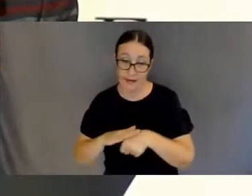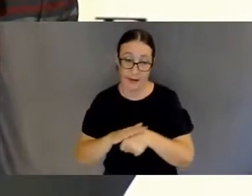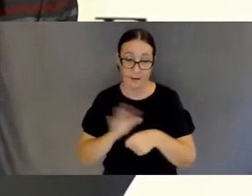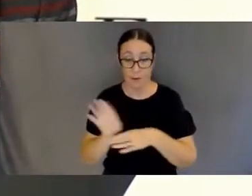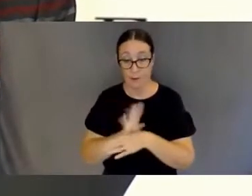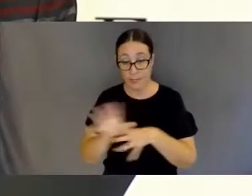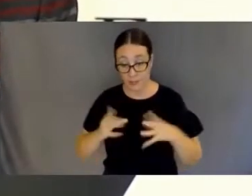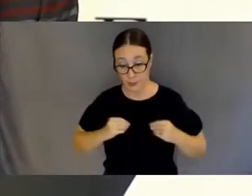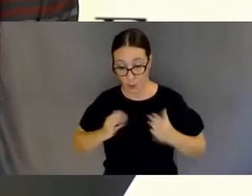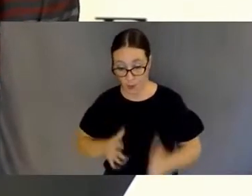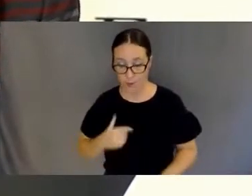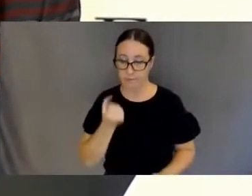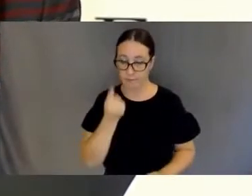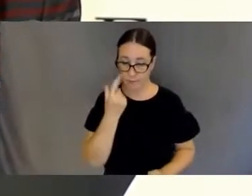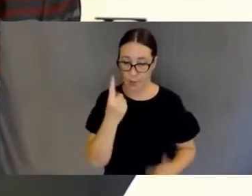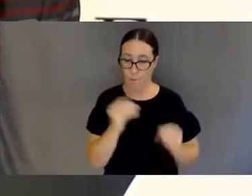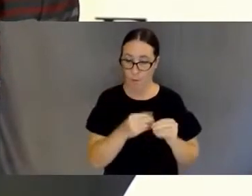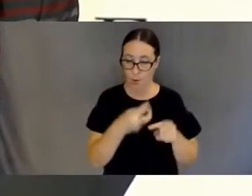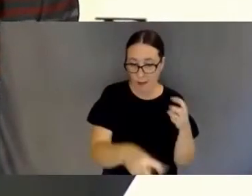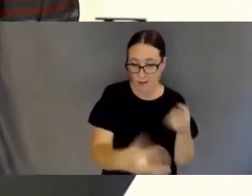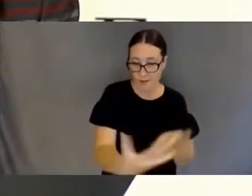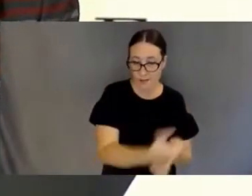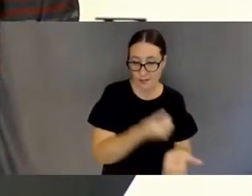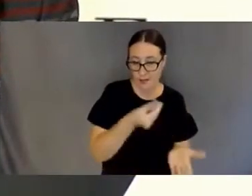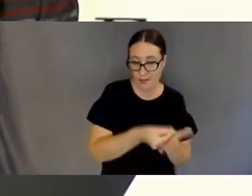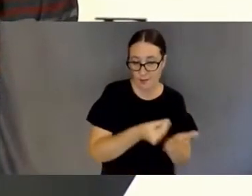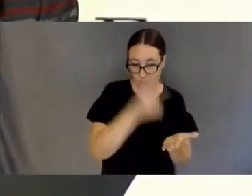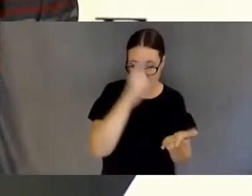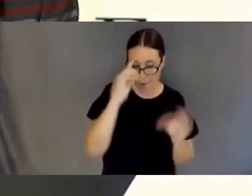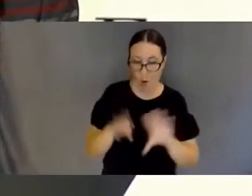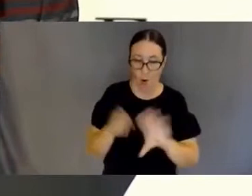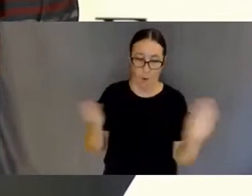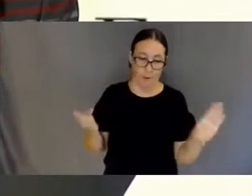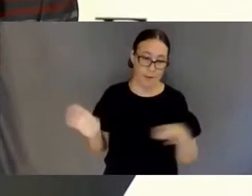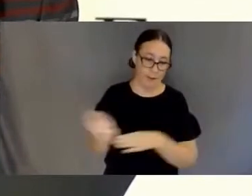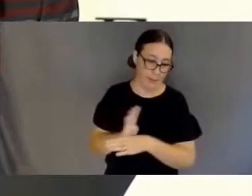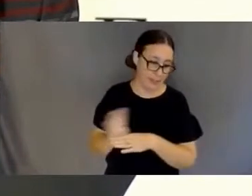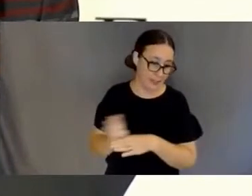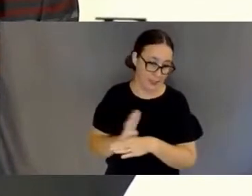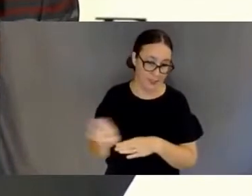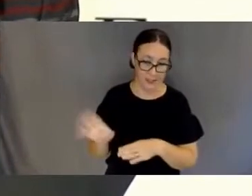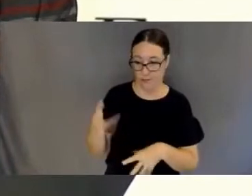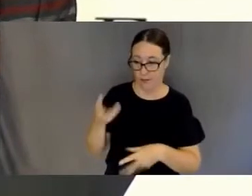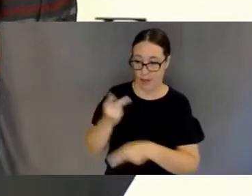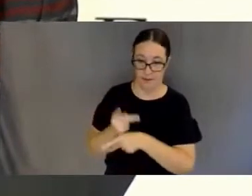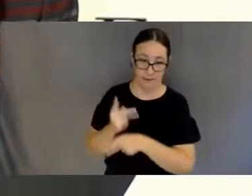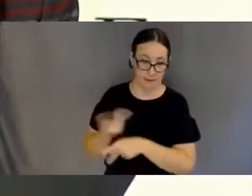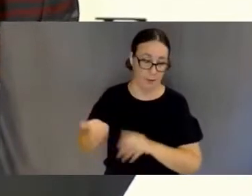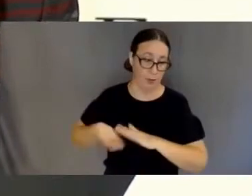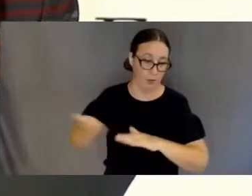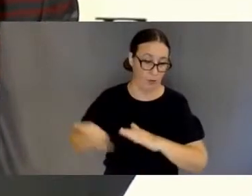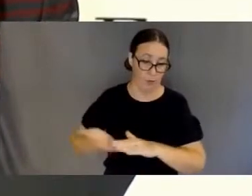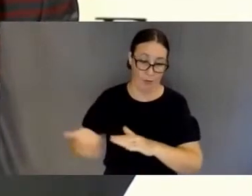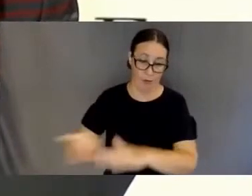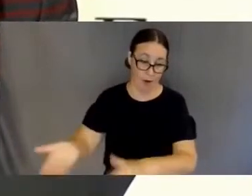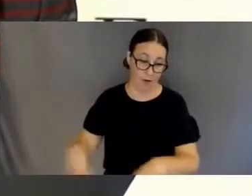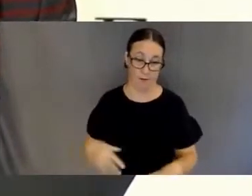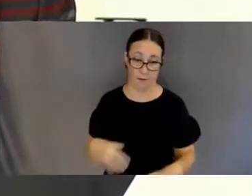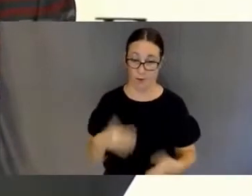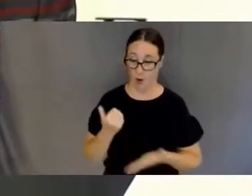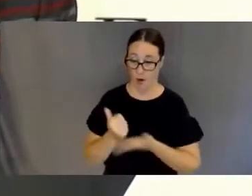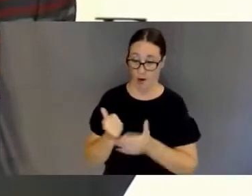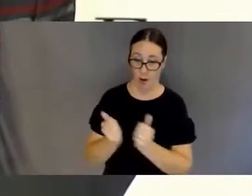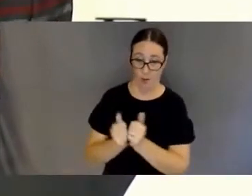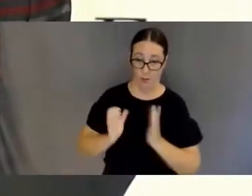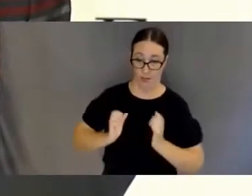it's harder to get your hands on funding to open a shop or to keep the lights on or to meet customer